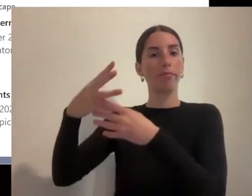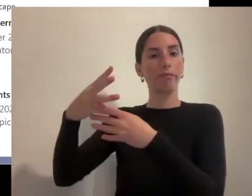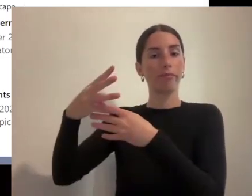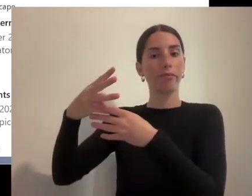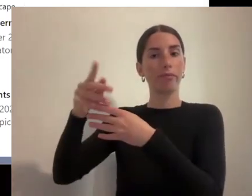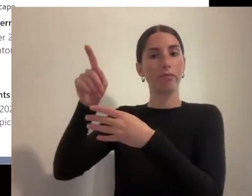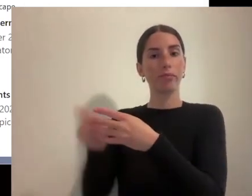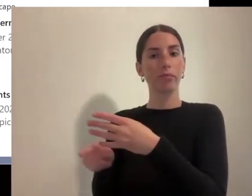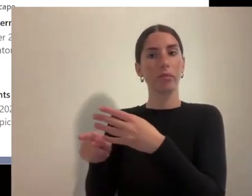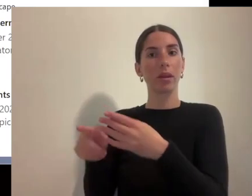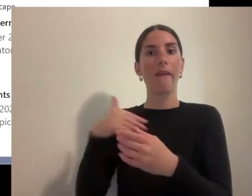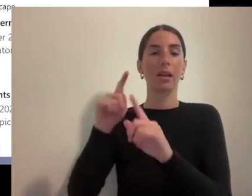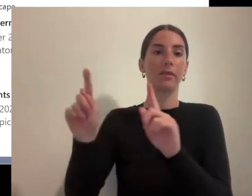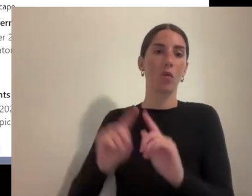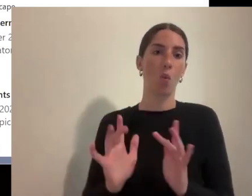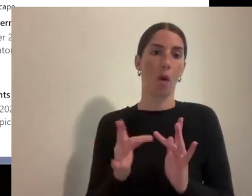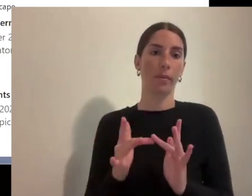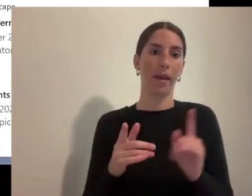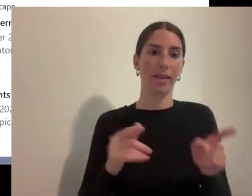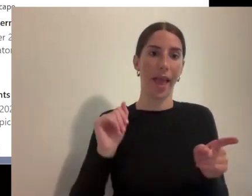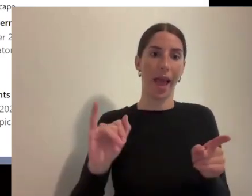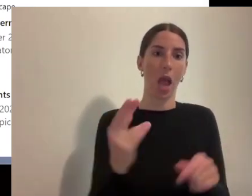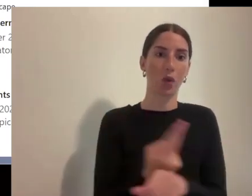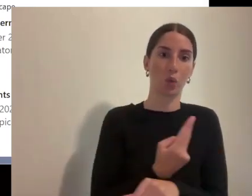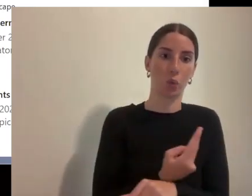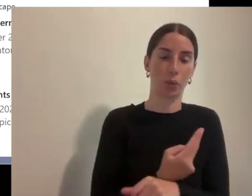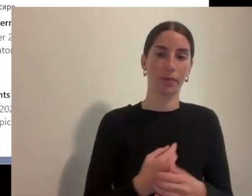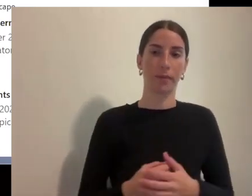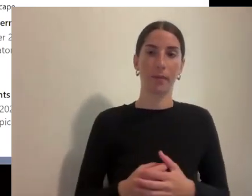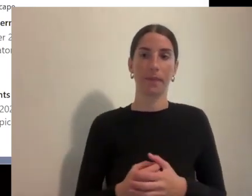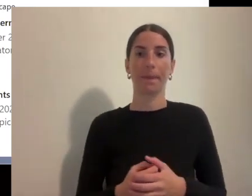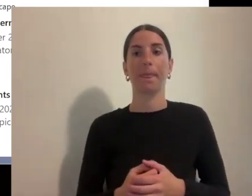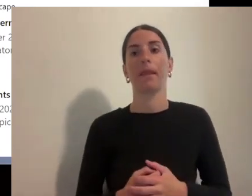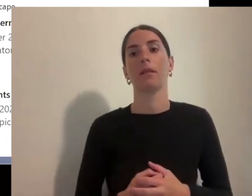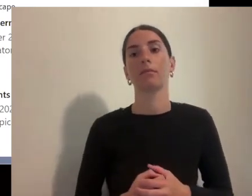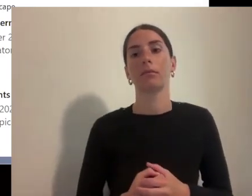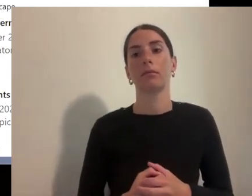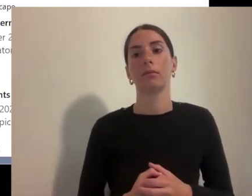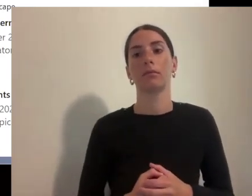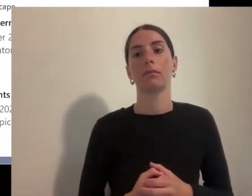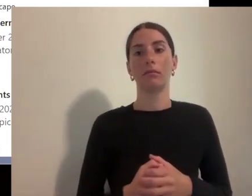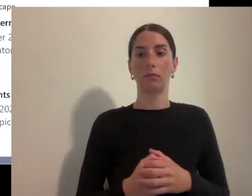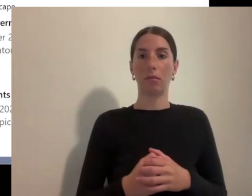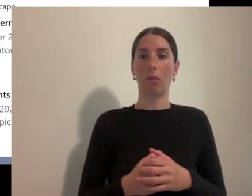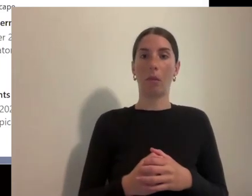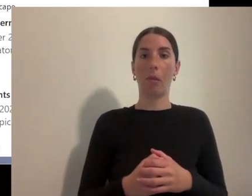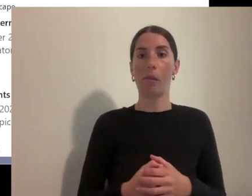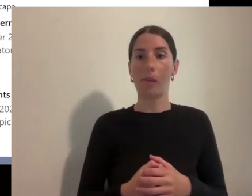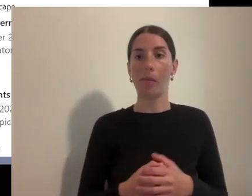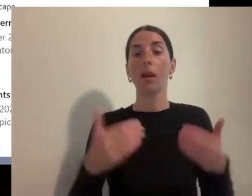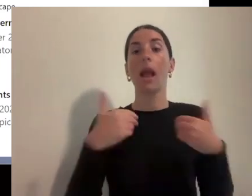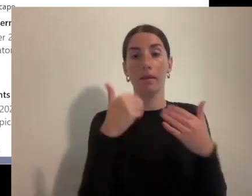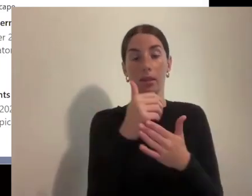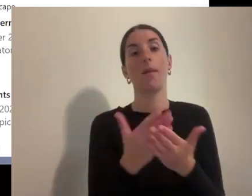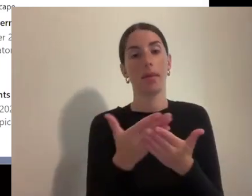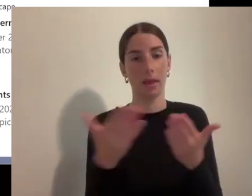are the sources that were used, right? Can I please zoom my screen? This is there are some things that